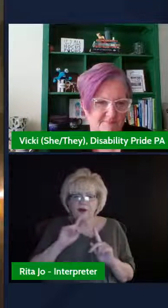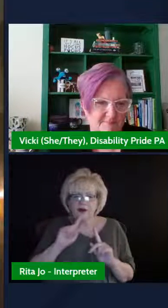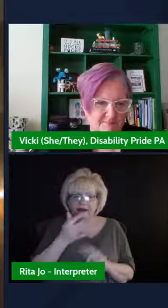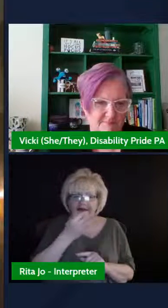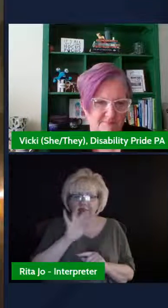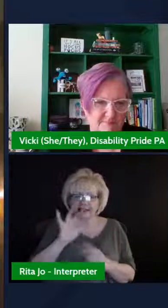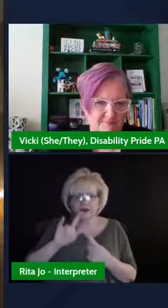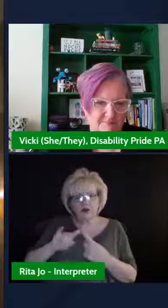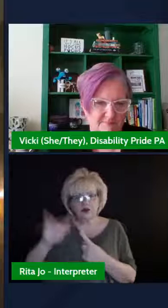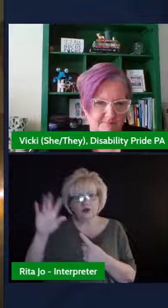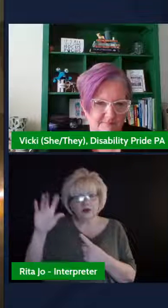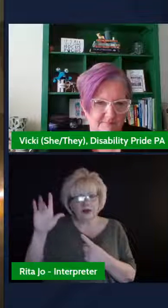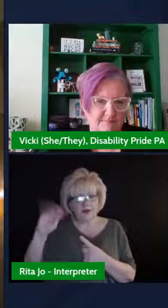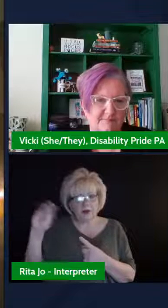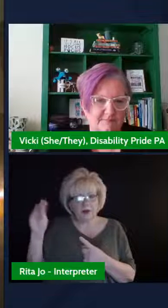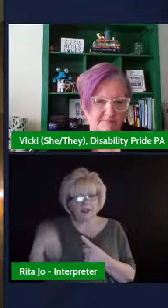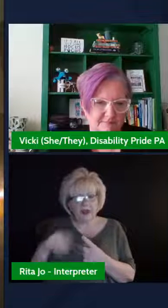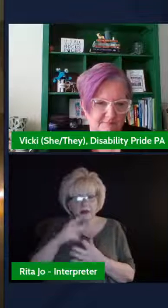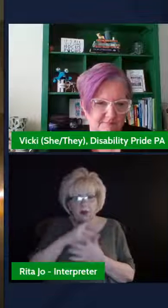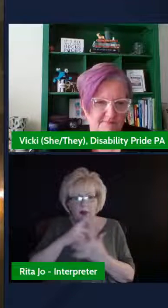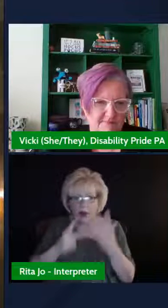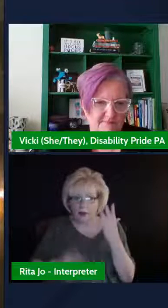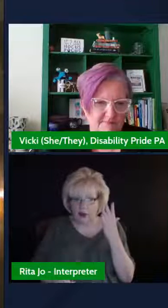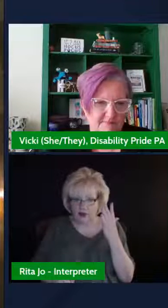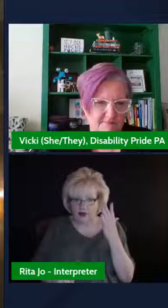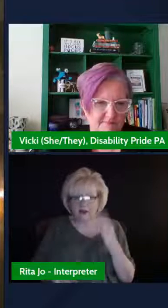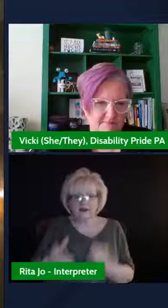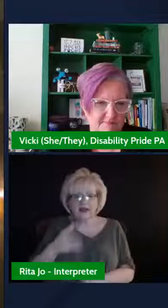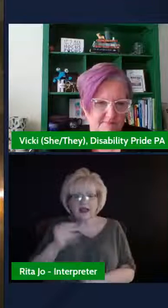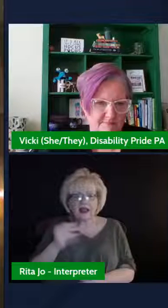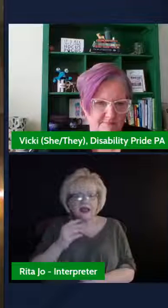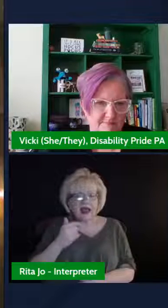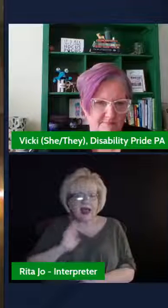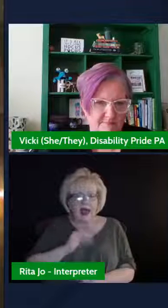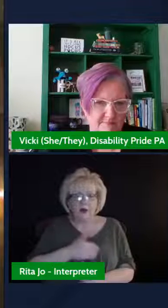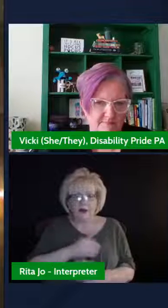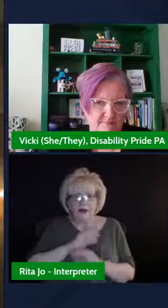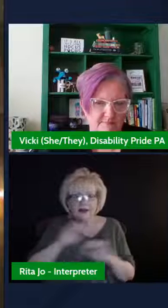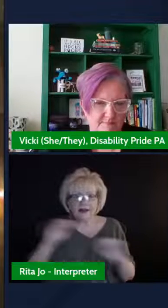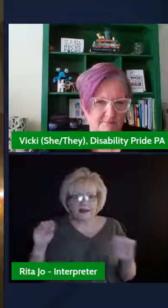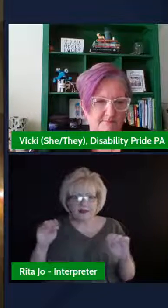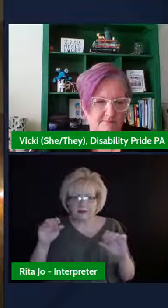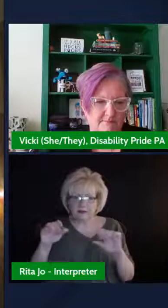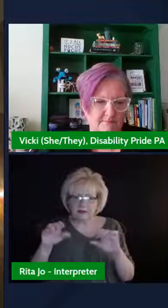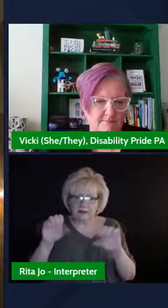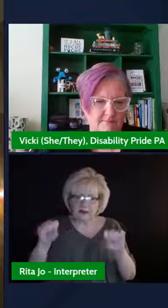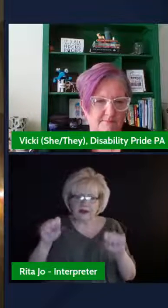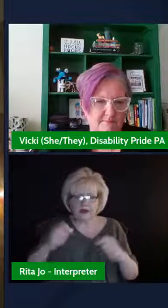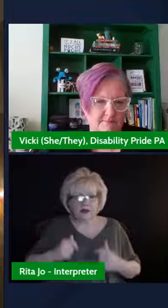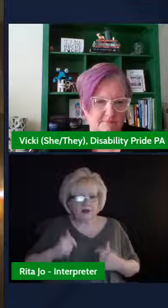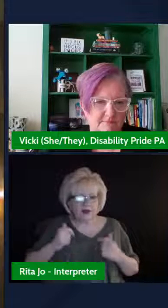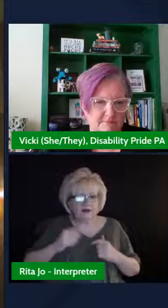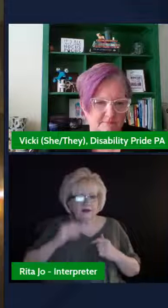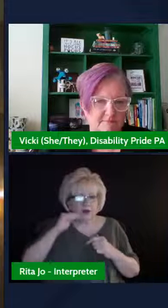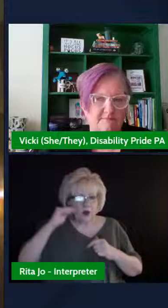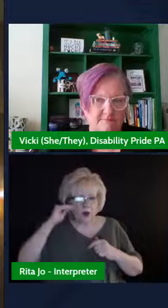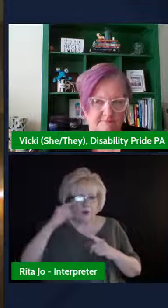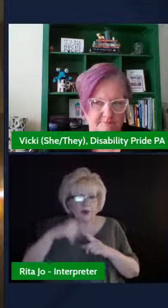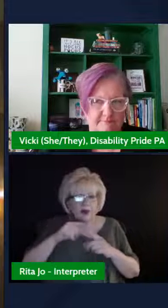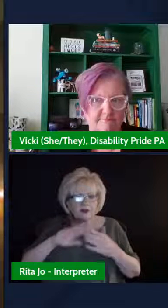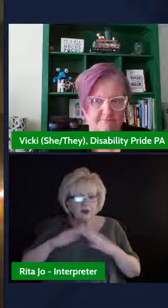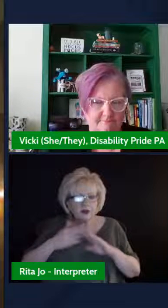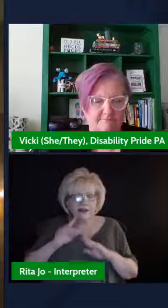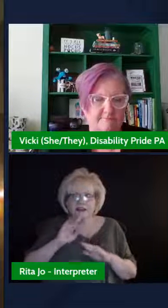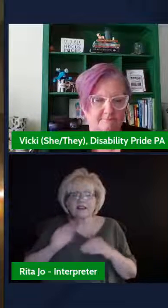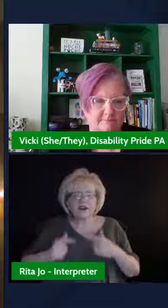and 25% of the population. And our inability to live in homes in communities is quite literally life threatening in a lot of